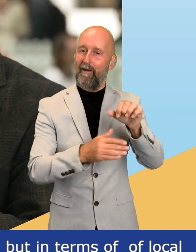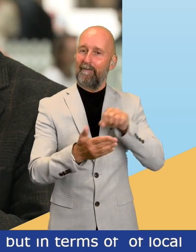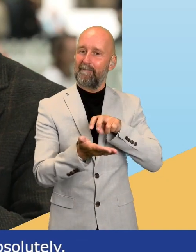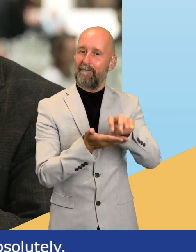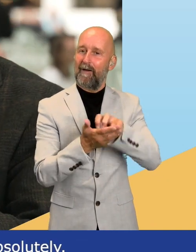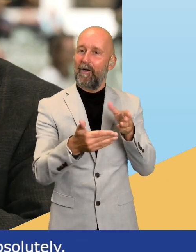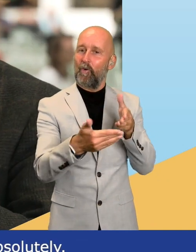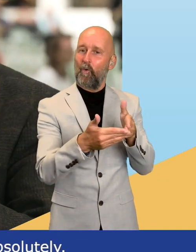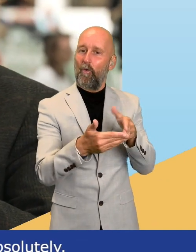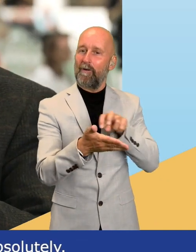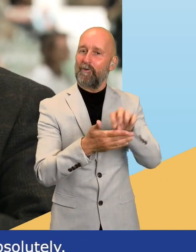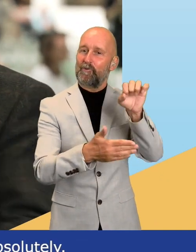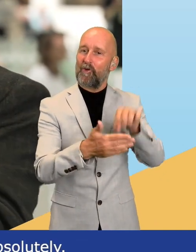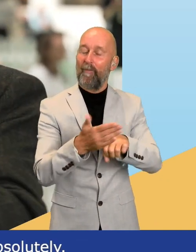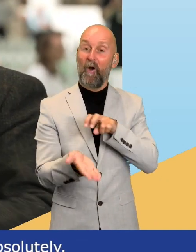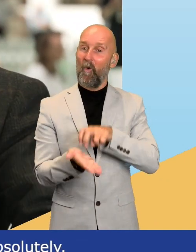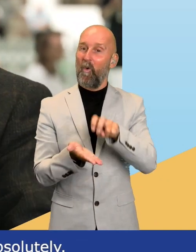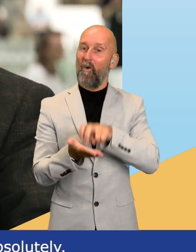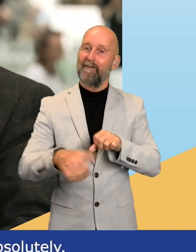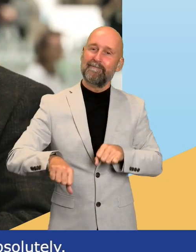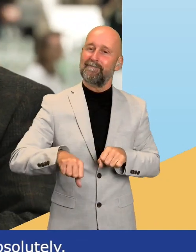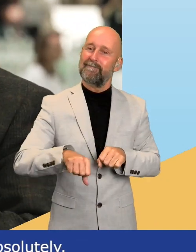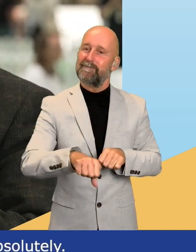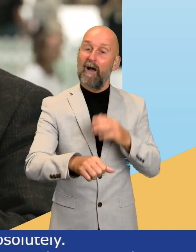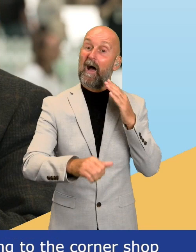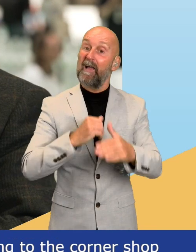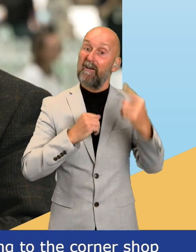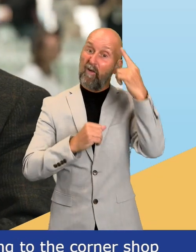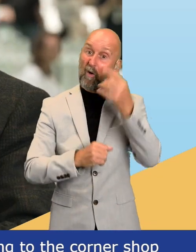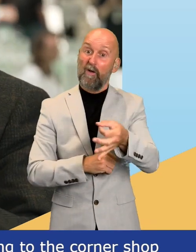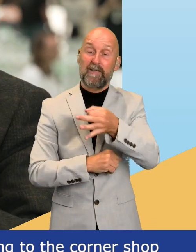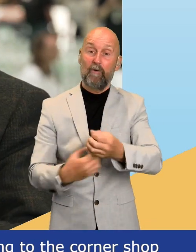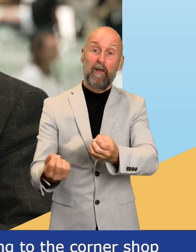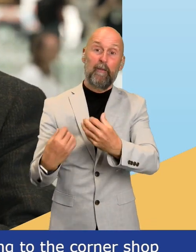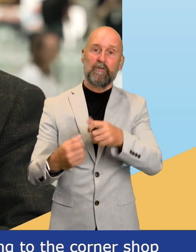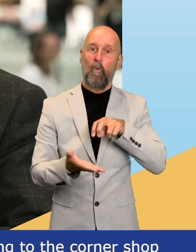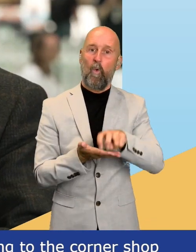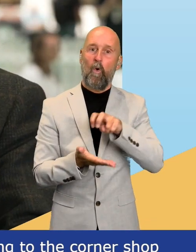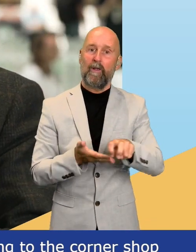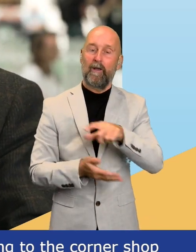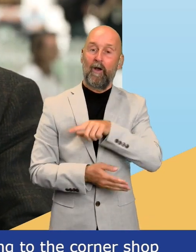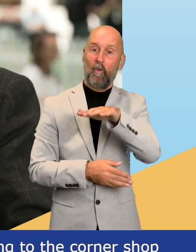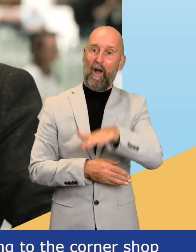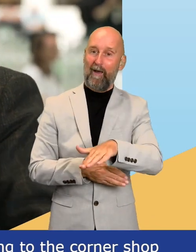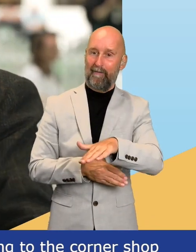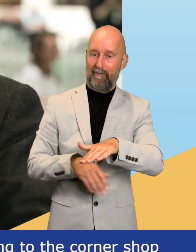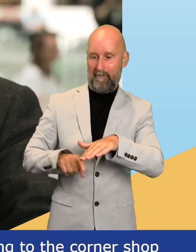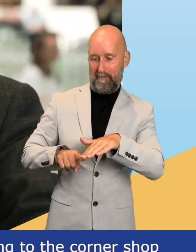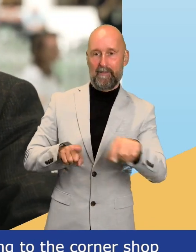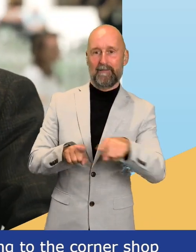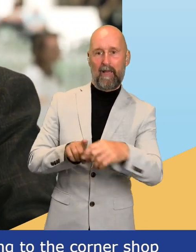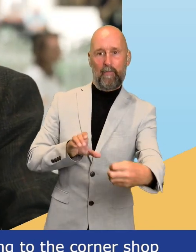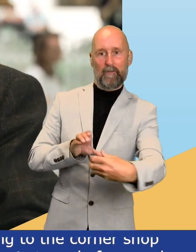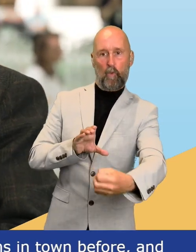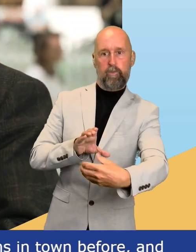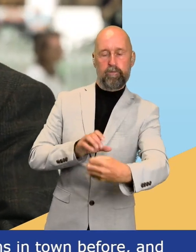she was just started walking, and yeah, you know, I'd never thought about emissions in town before, and then, you know, I was walking along and she's at exhaust height, and, okay, and suddenly you go, oh, yep, God,